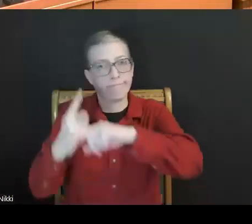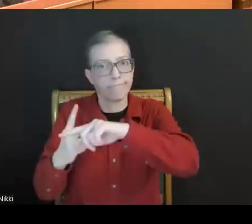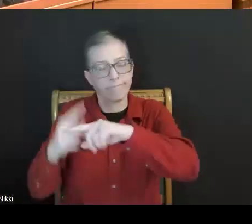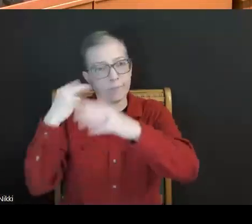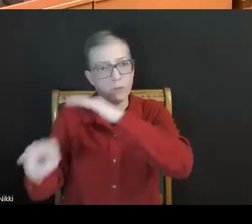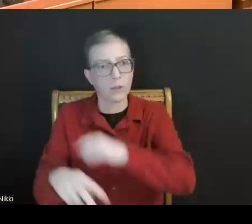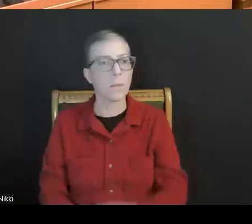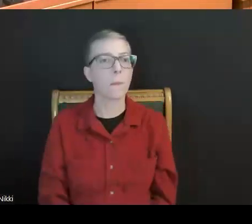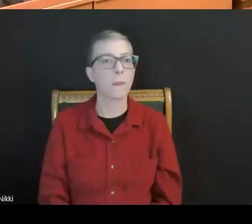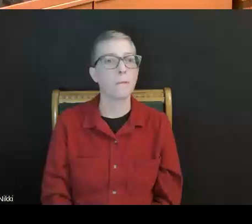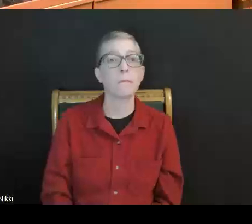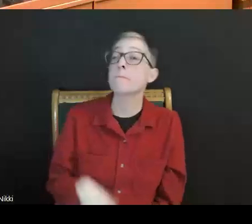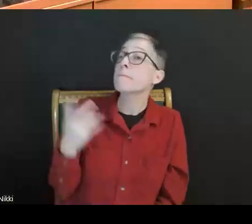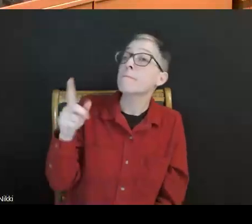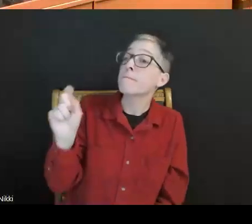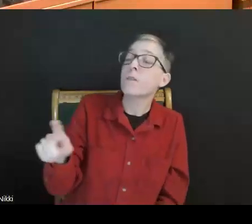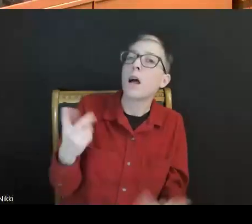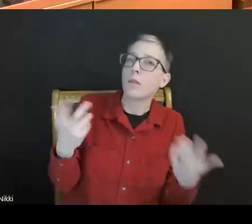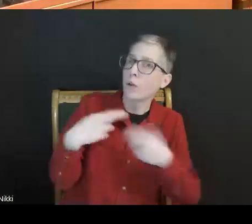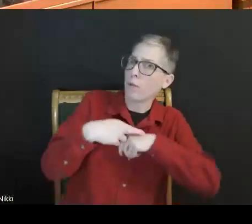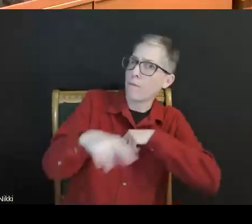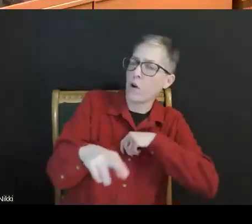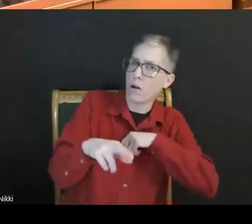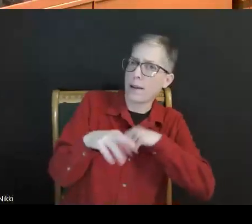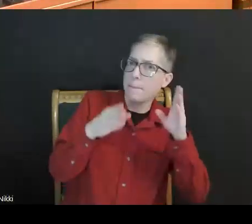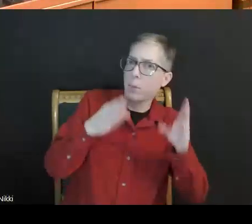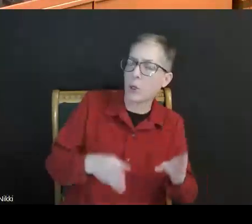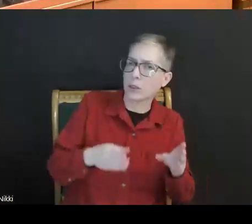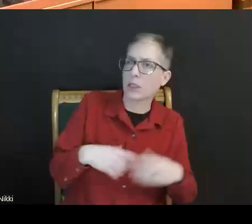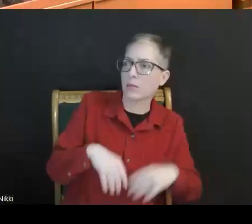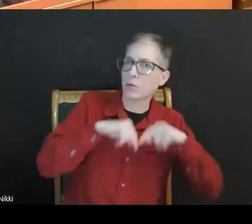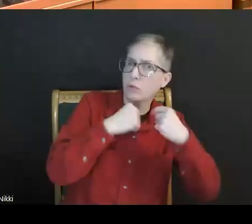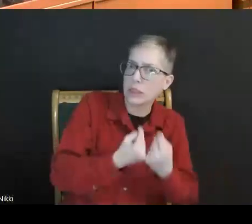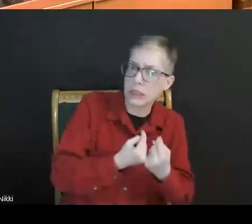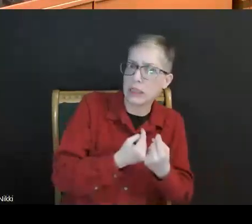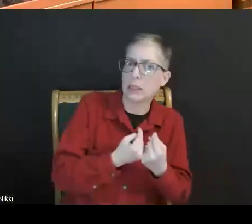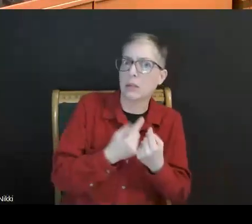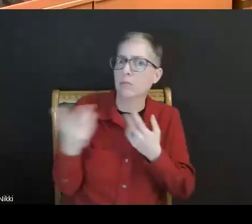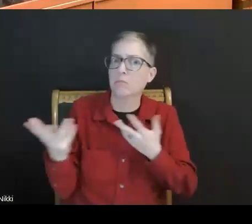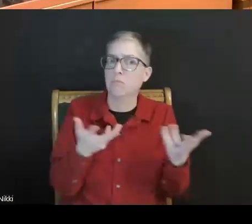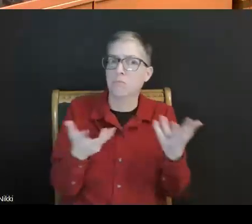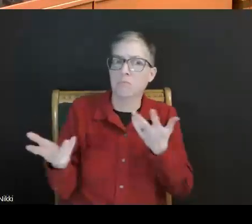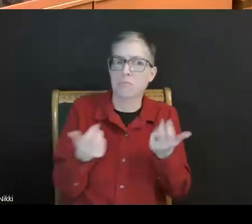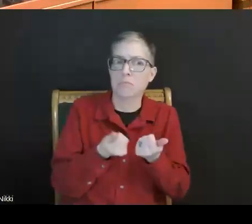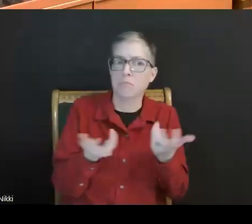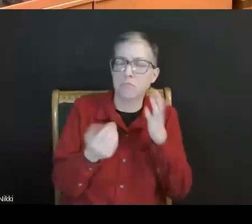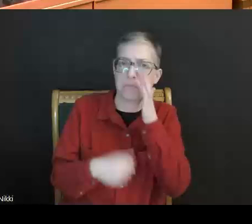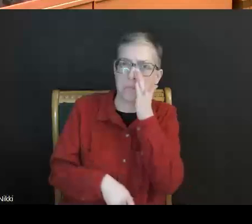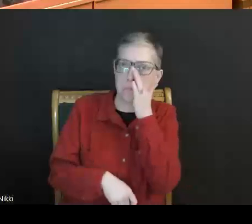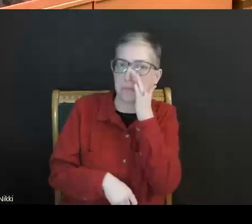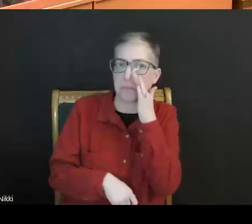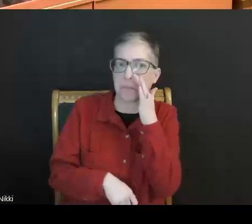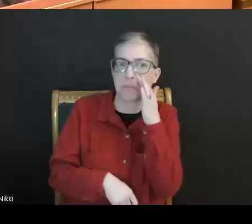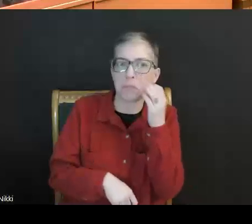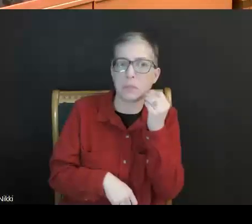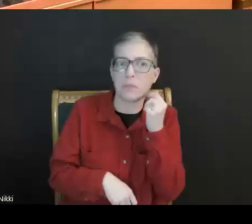Anything about from the referring agent, whether it's an ACT team or clinic coming up, outside entities referring, that would